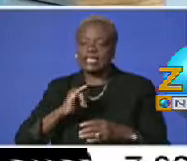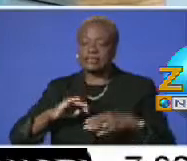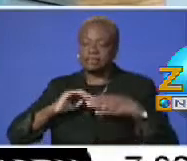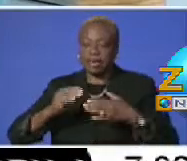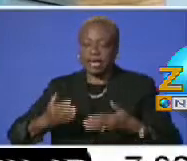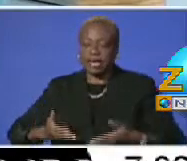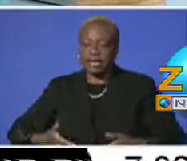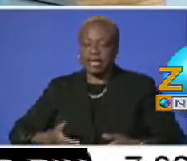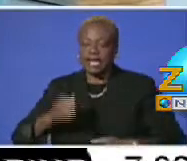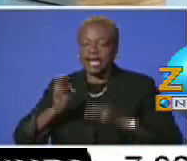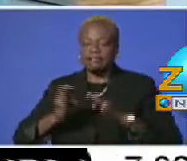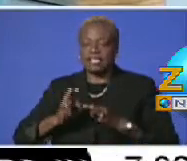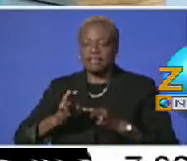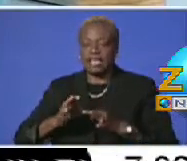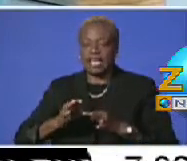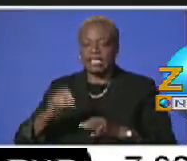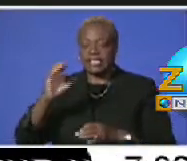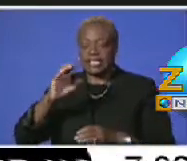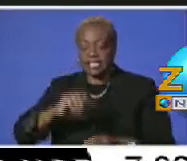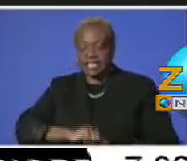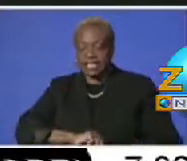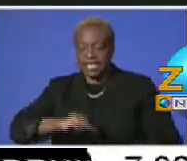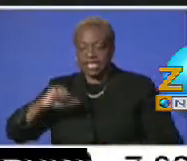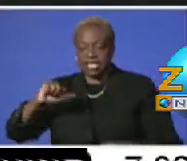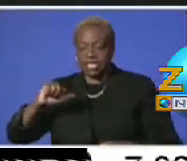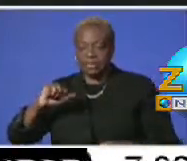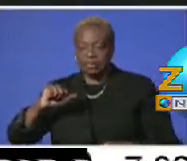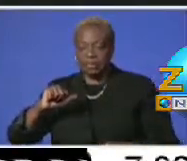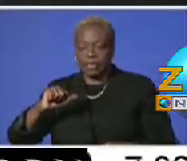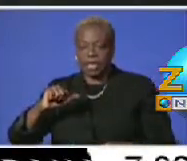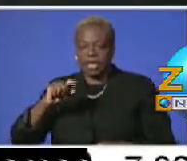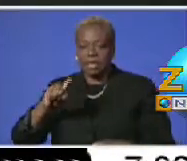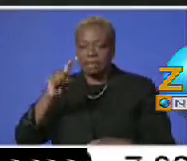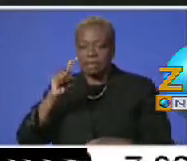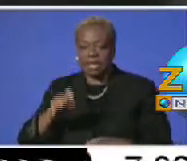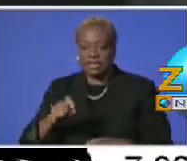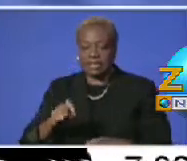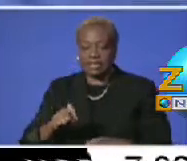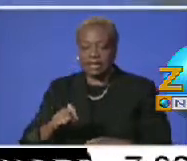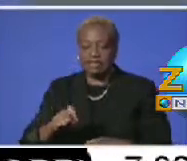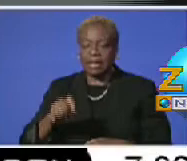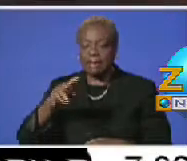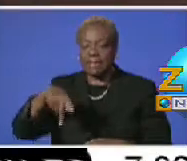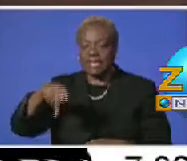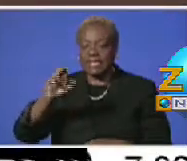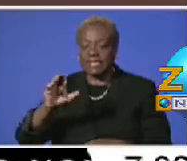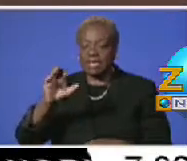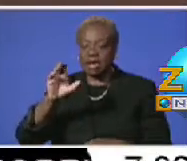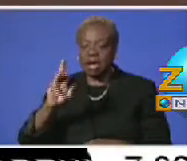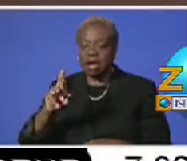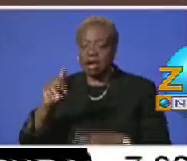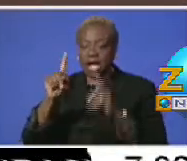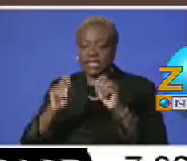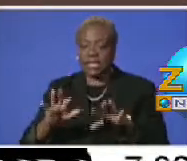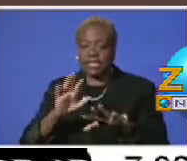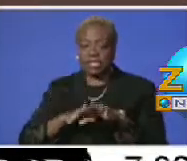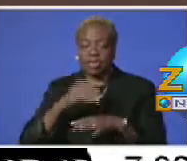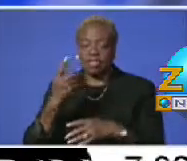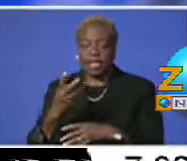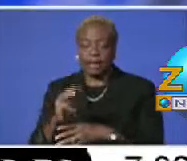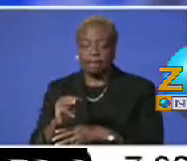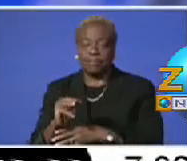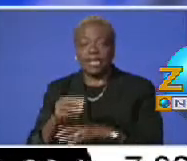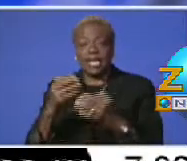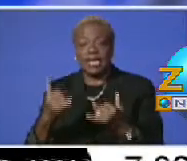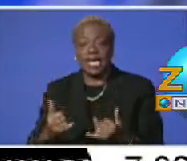they're having a cesarean section, routinely we perform a COVID-19 PCR test on them. Now, if